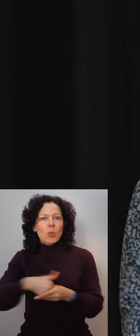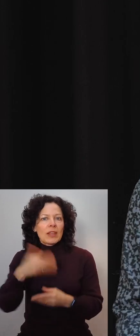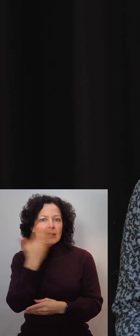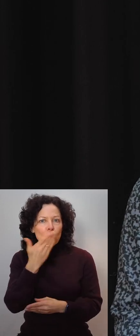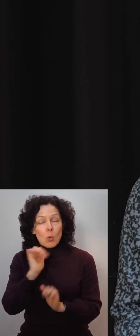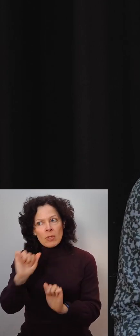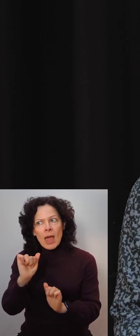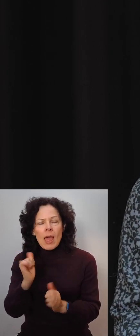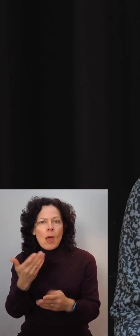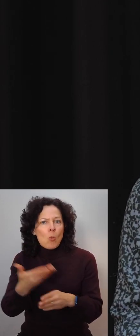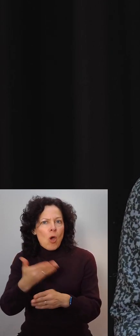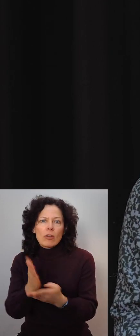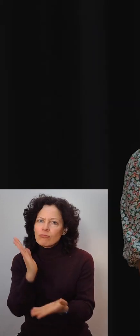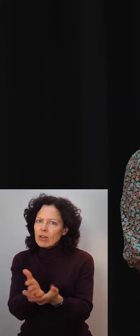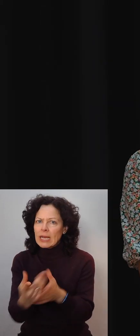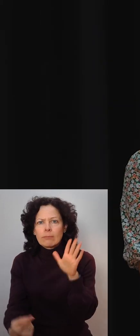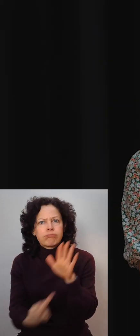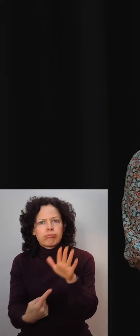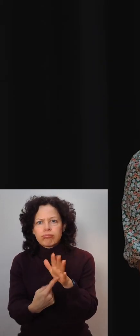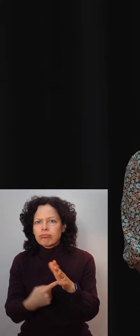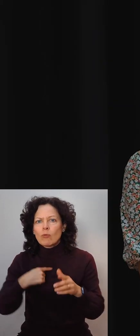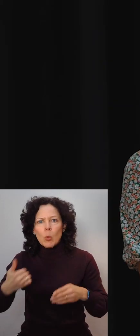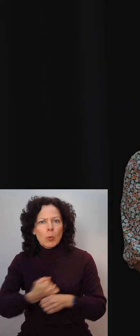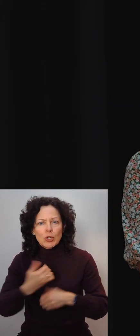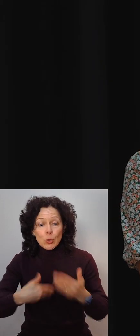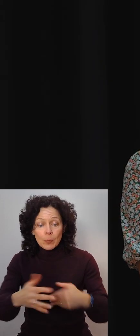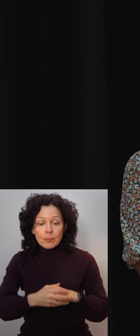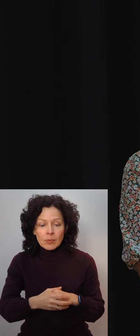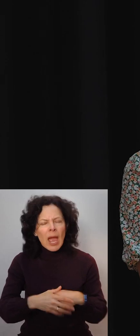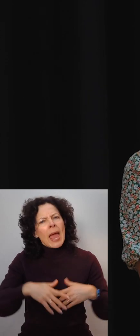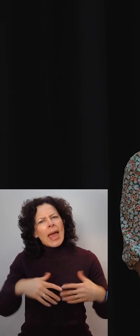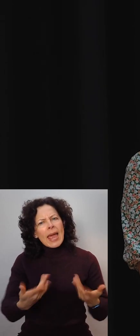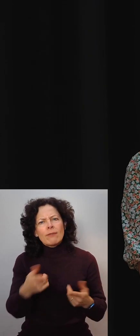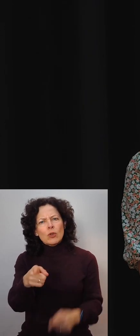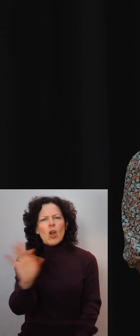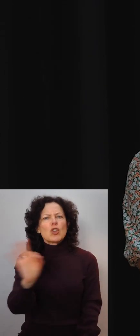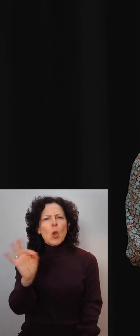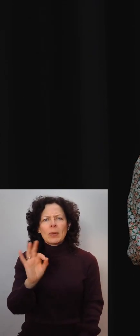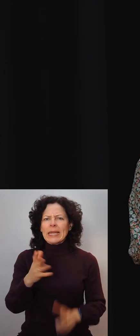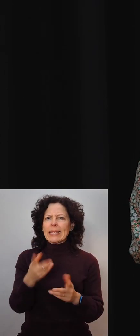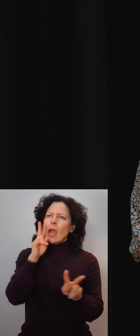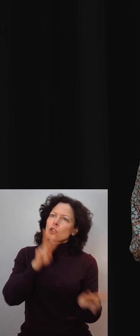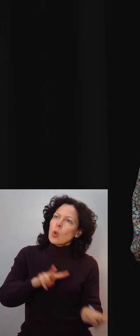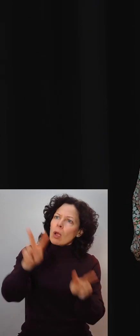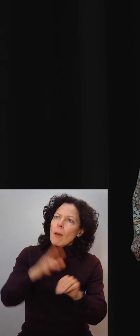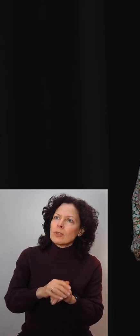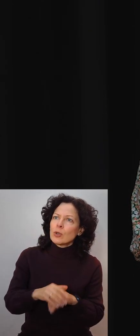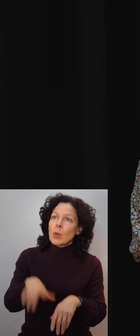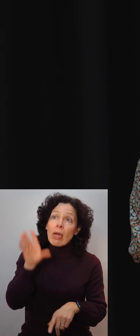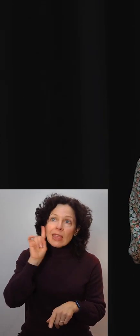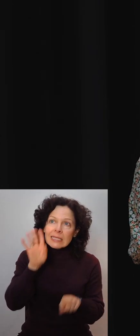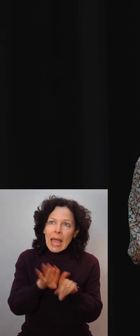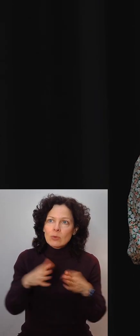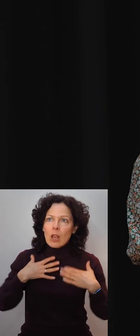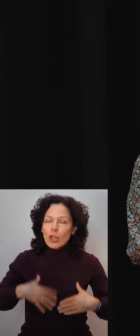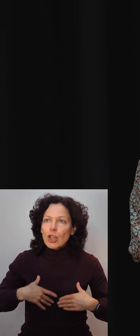is absolutely integral to what we do. Because if you don't have anyone to look up to who you think looks like you or sounds like you or thinks like you or is from